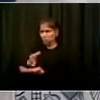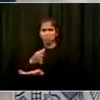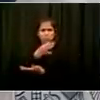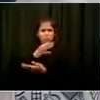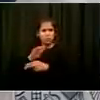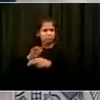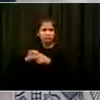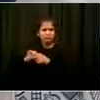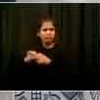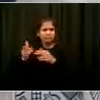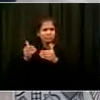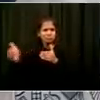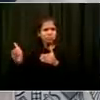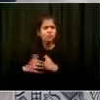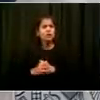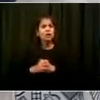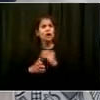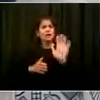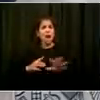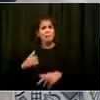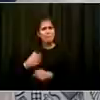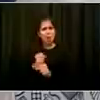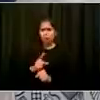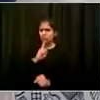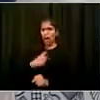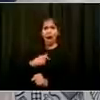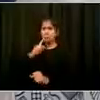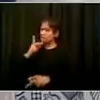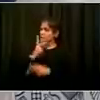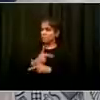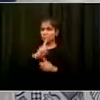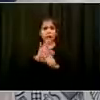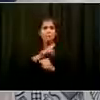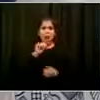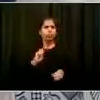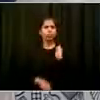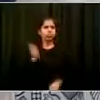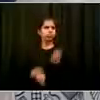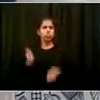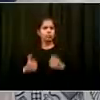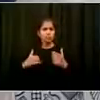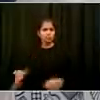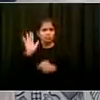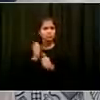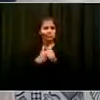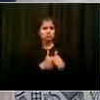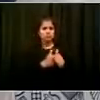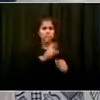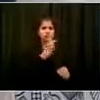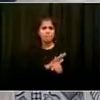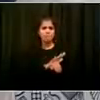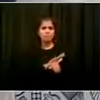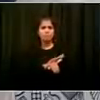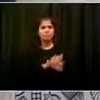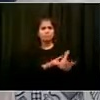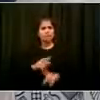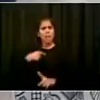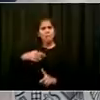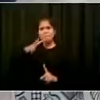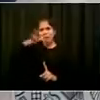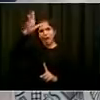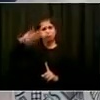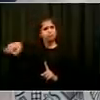said. It was not about any specific union or all unions. It was about a much bigger consideration of what would work